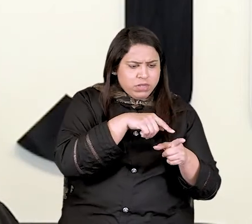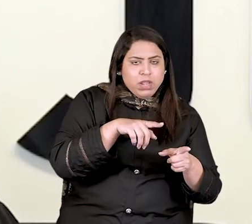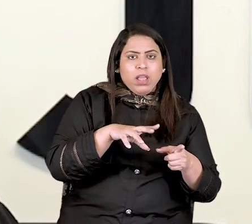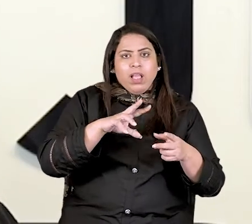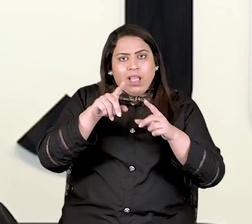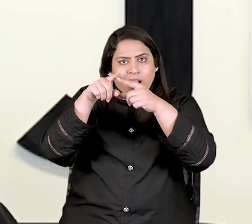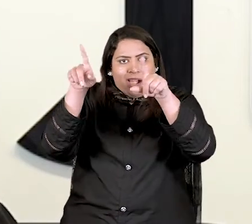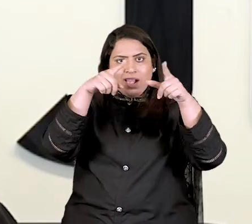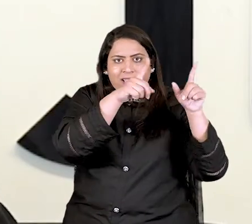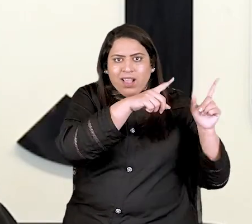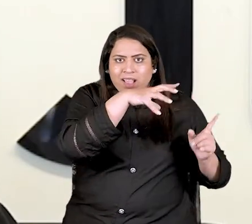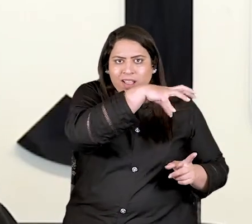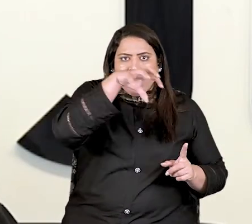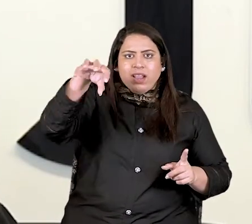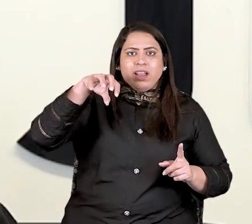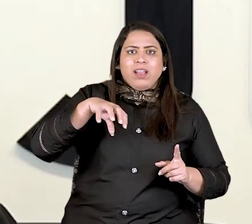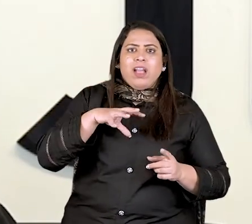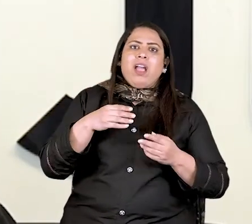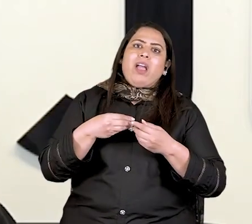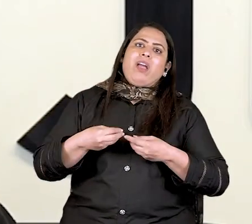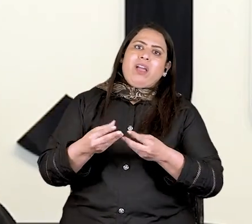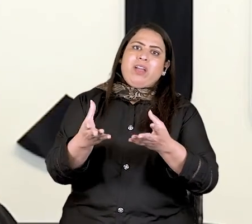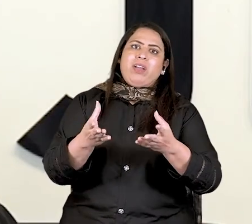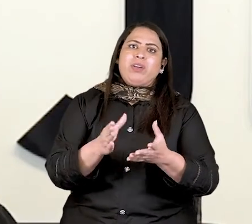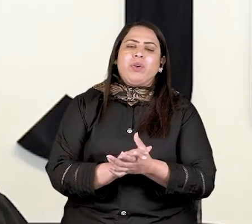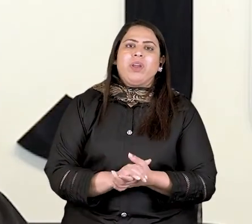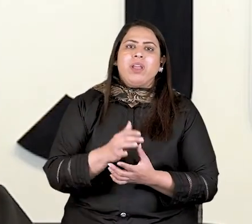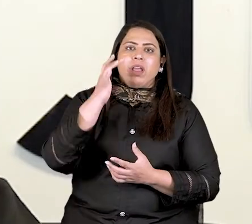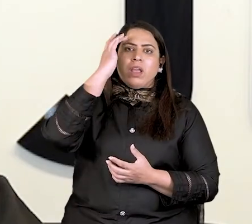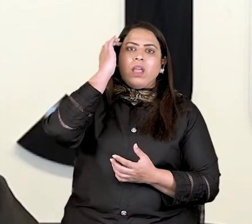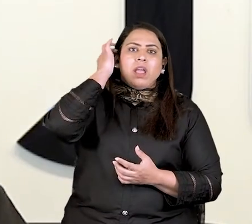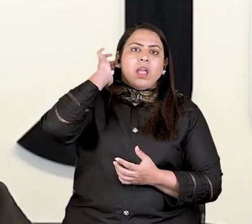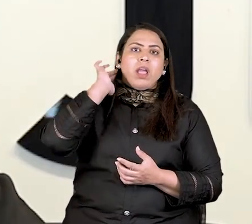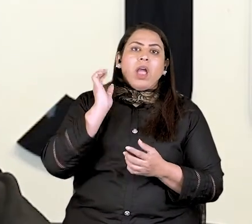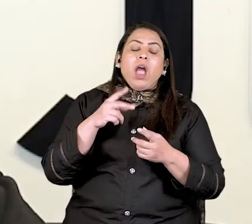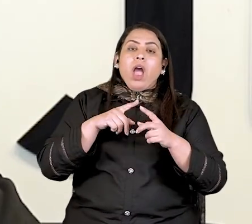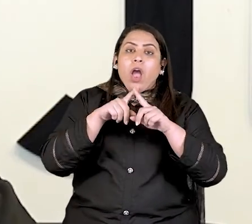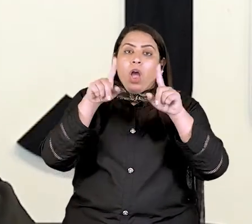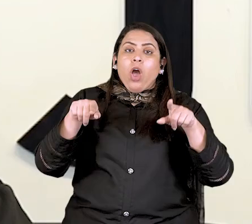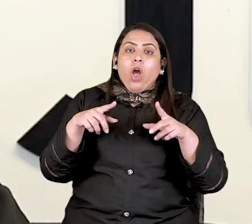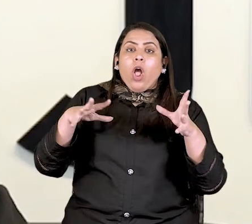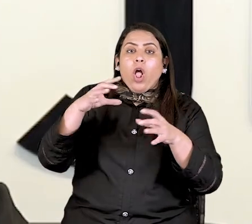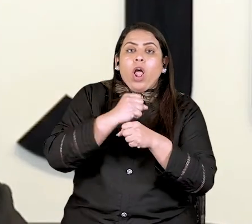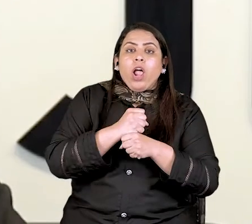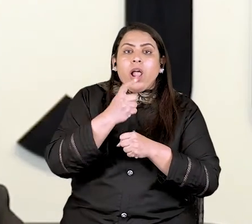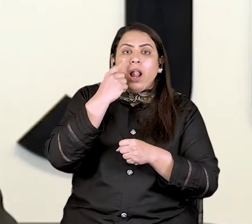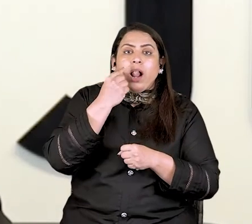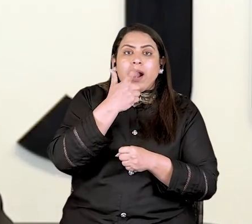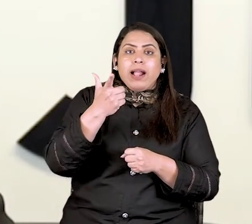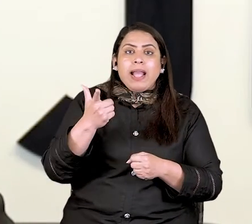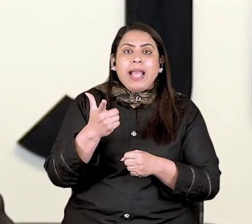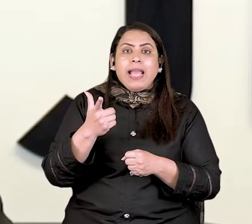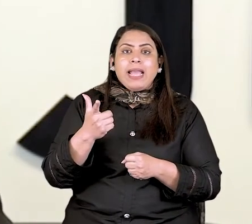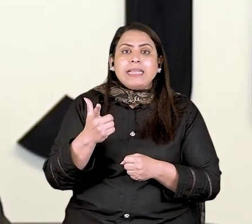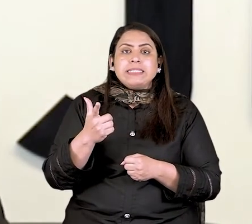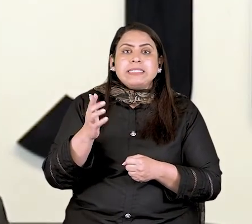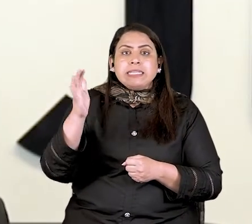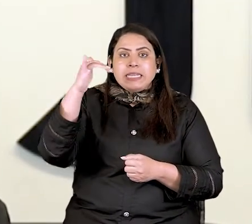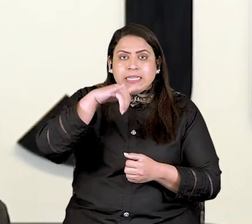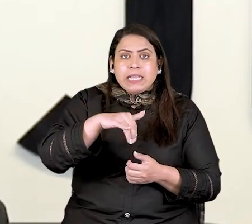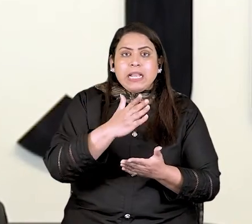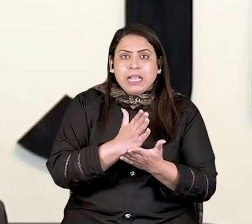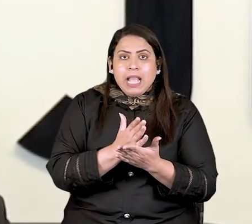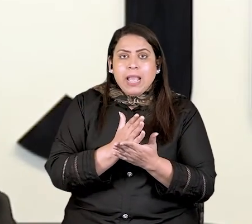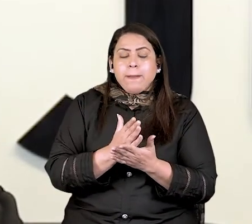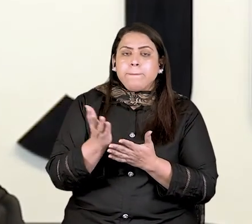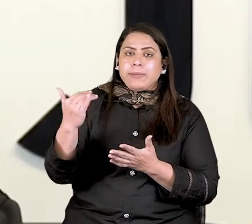Our next one after that is the 1st of April in Lake City. So we've got a calendar already in place. Then it's Islamabad. We're opening